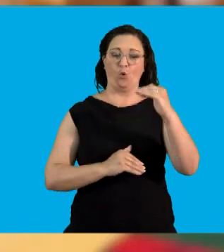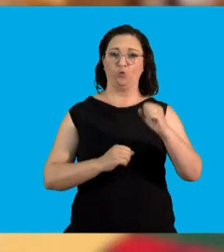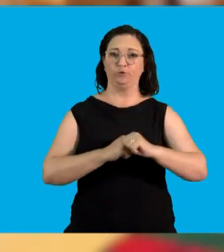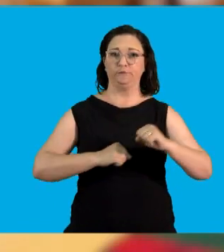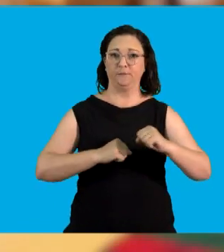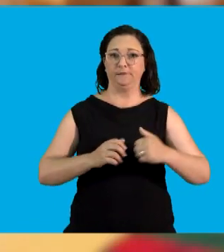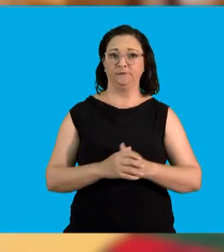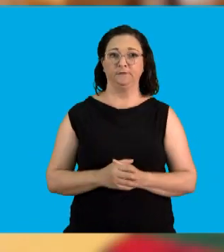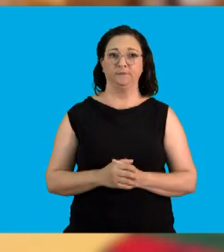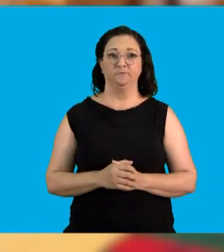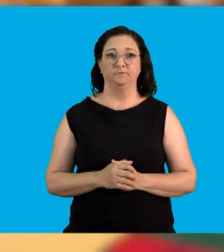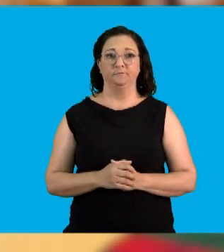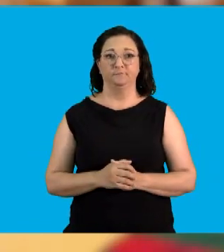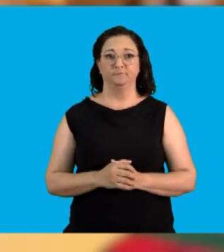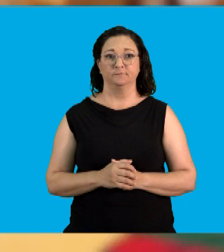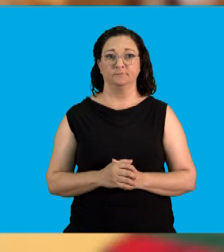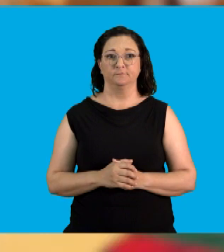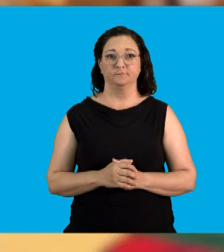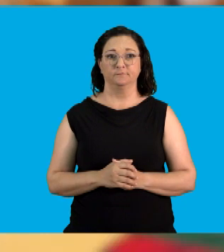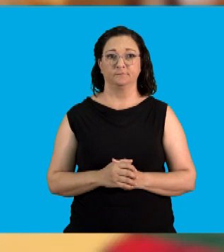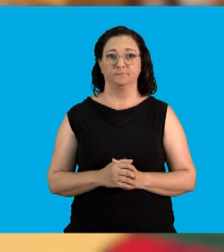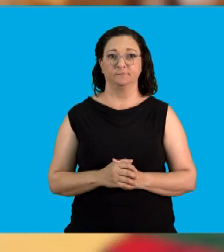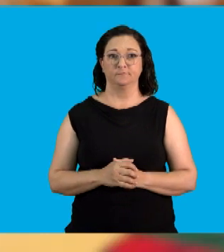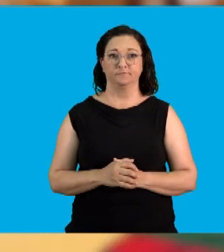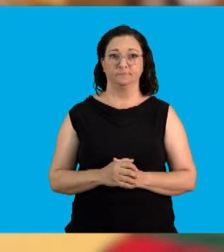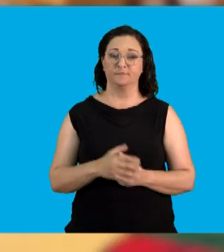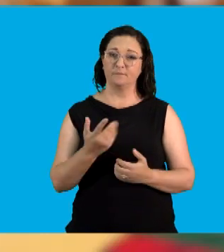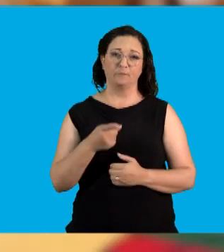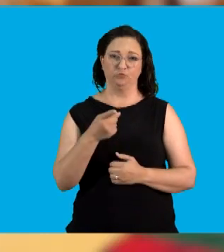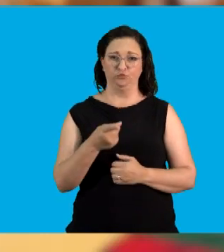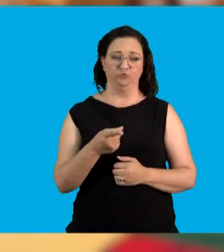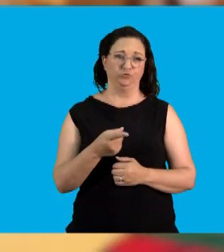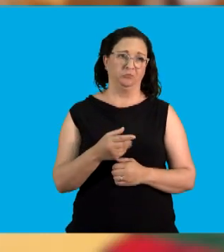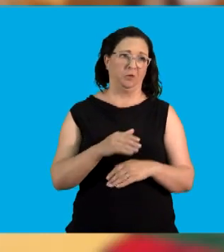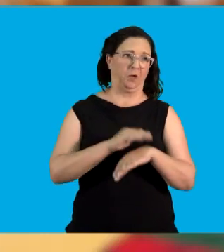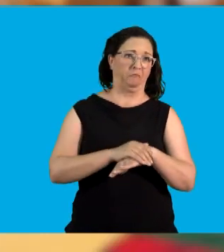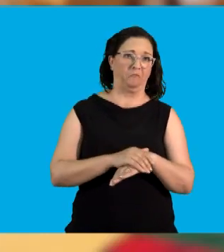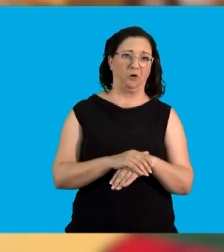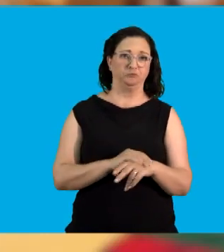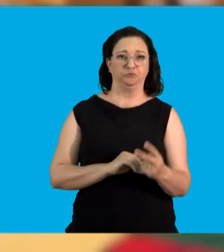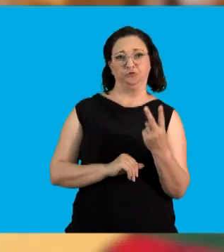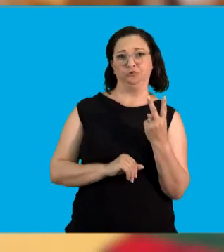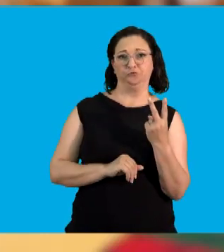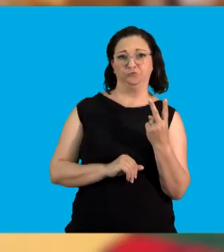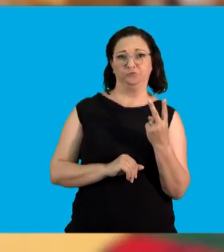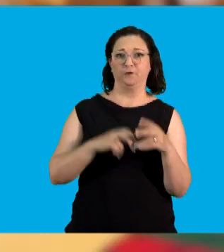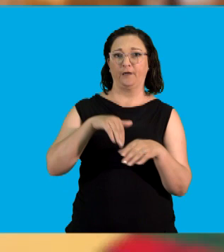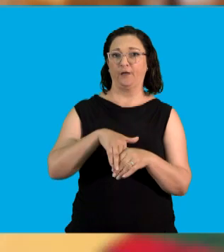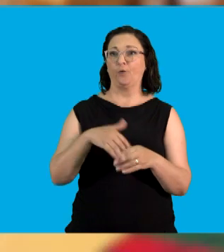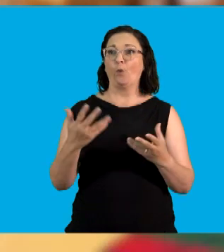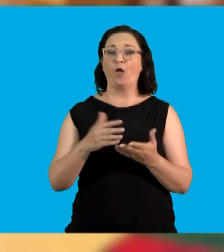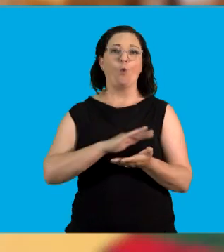decreased. We can take you, for instance, again, which is to say that we take two particles, you and your friend, will lock you inside as a